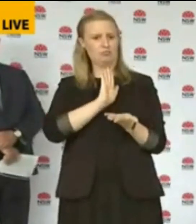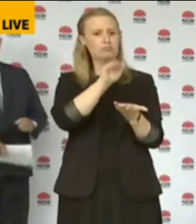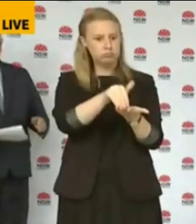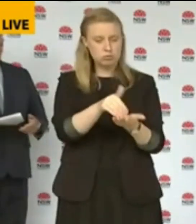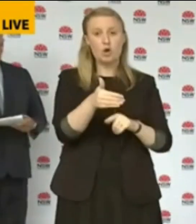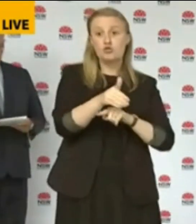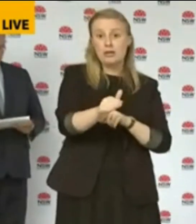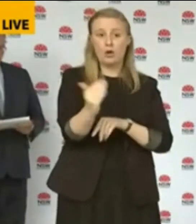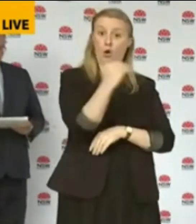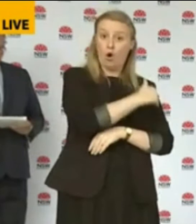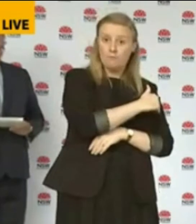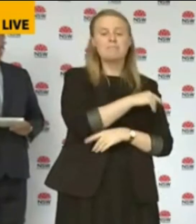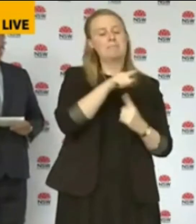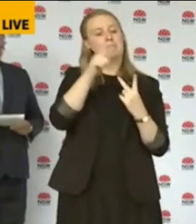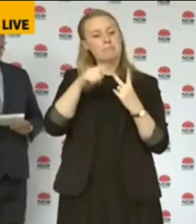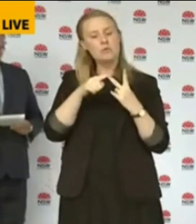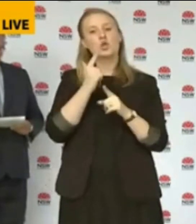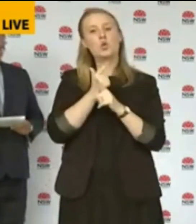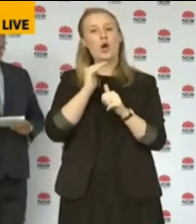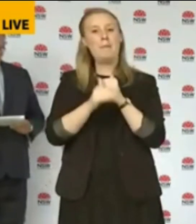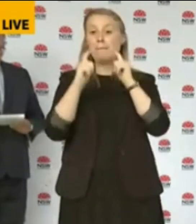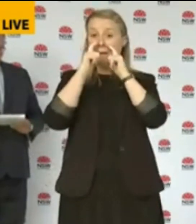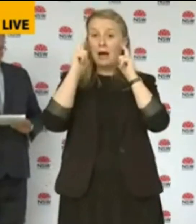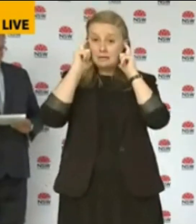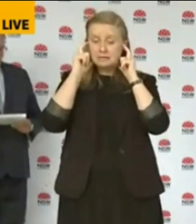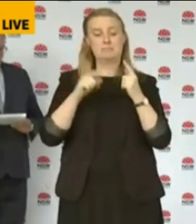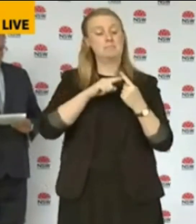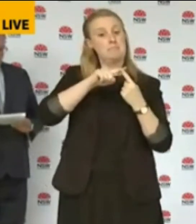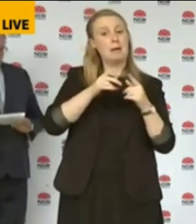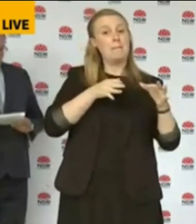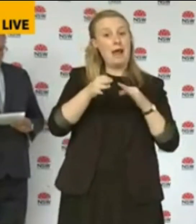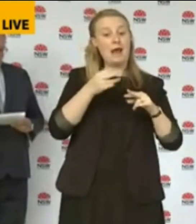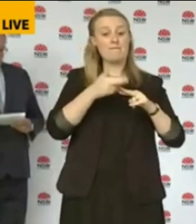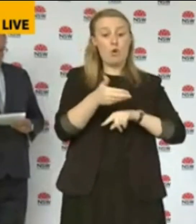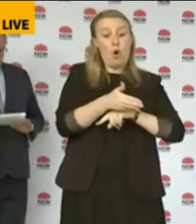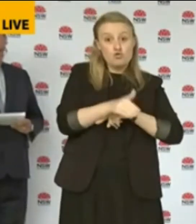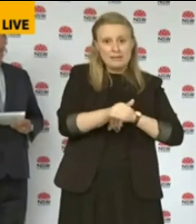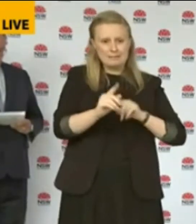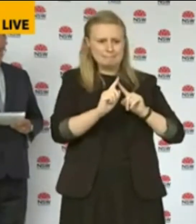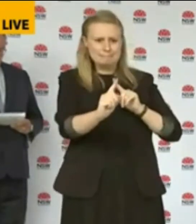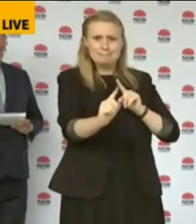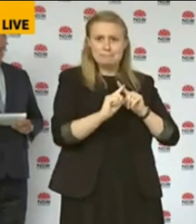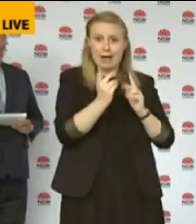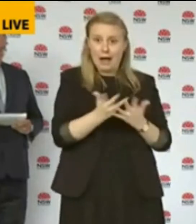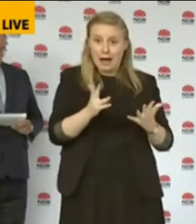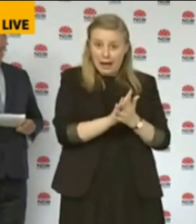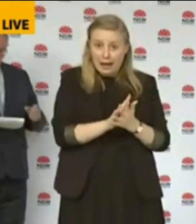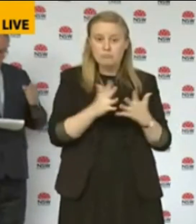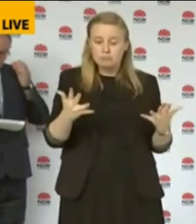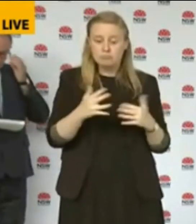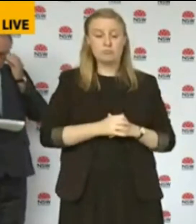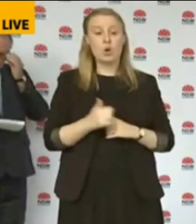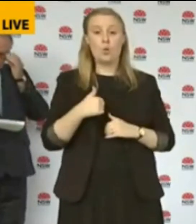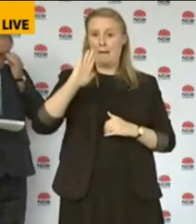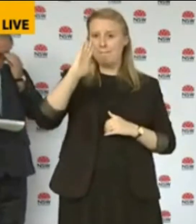and also generally comment about mask wearing. So the plan for the Test Cricket is we are running our plan, which would have